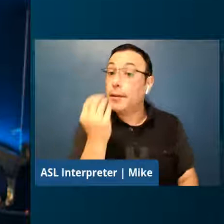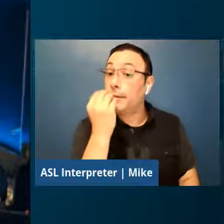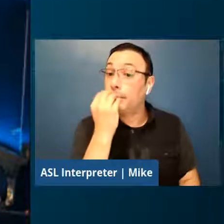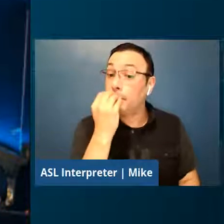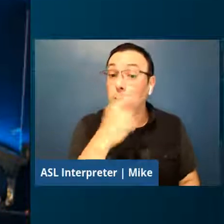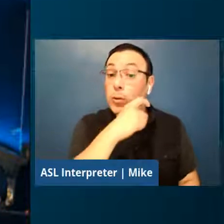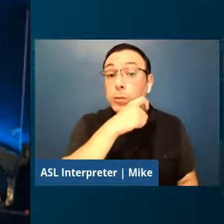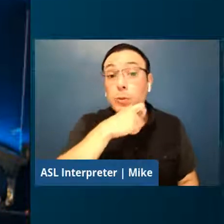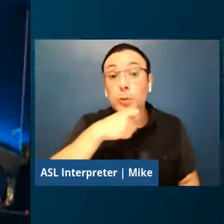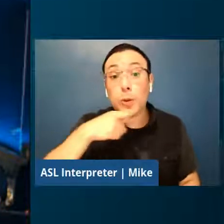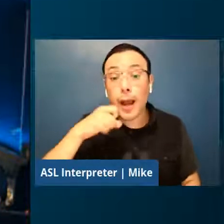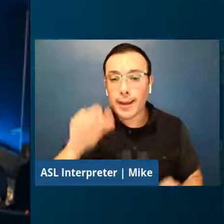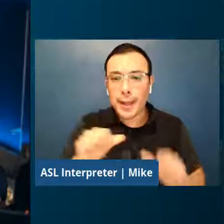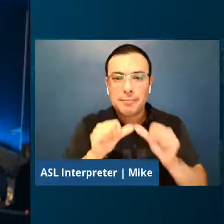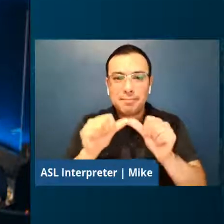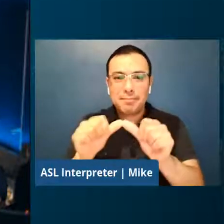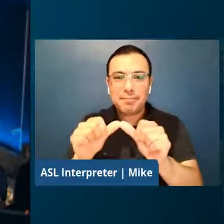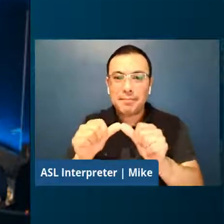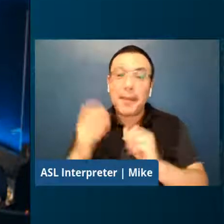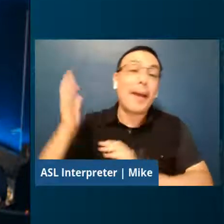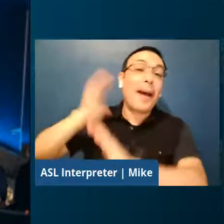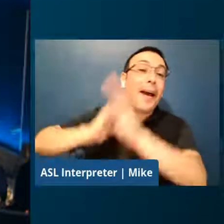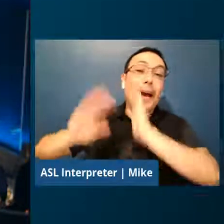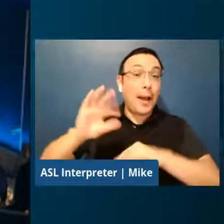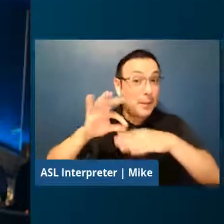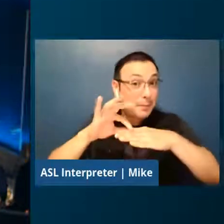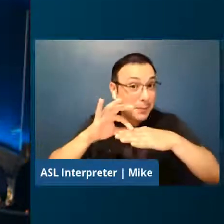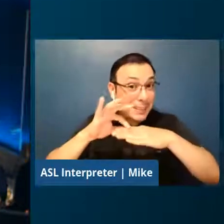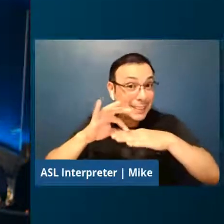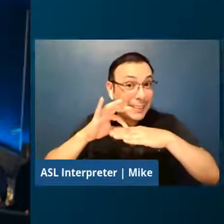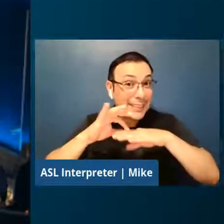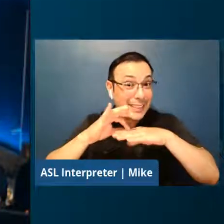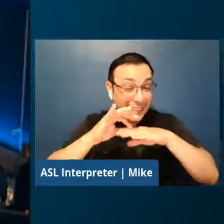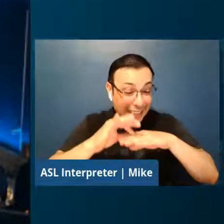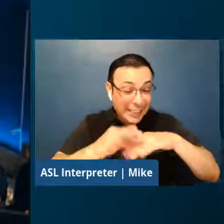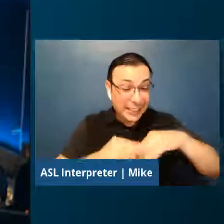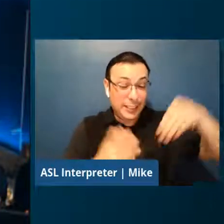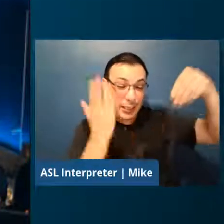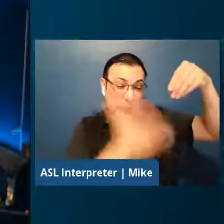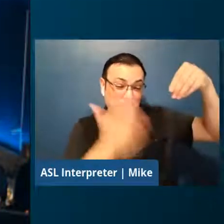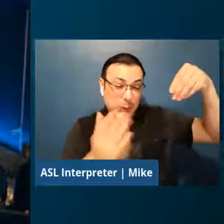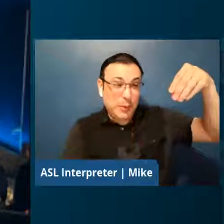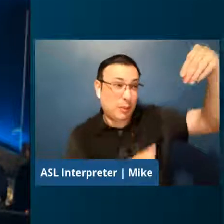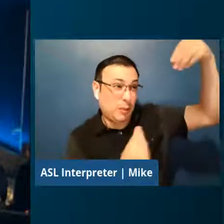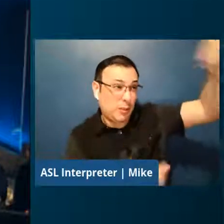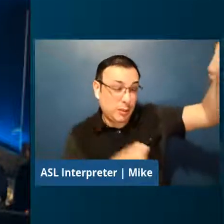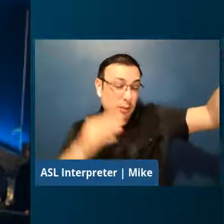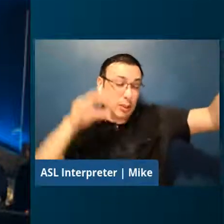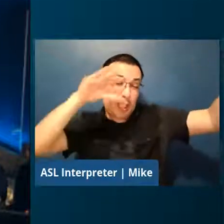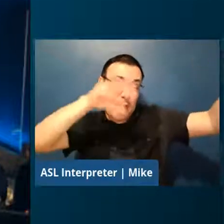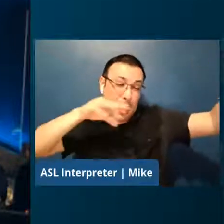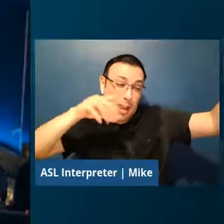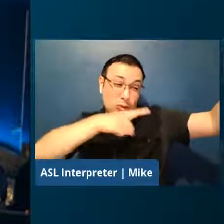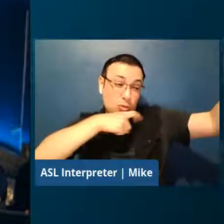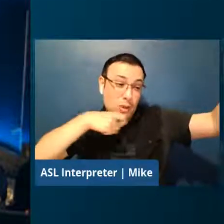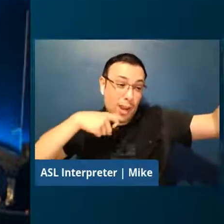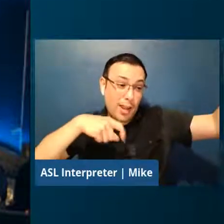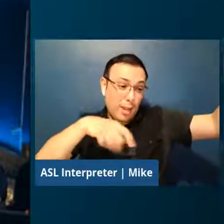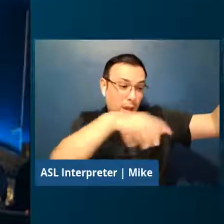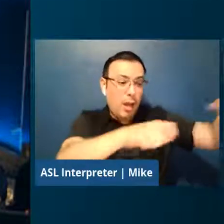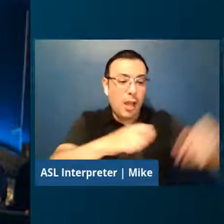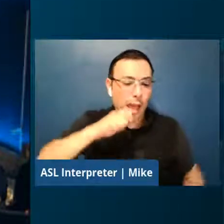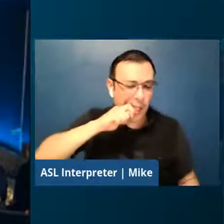And of course, we still eat things like dried fruits or beef jerky, stuff like that. And a little later on, we also developed the idea